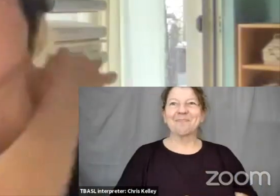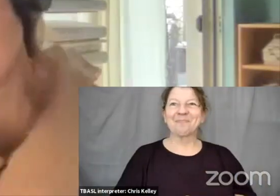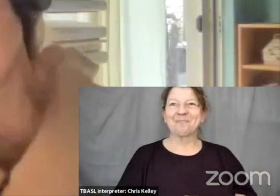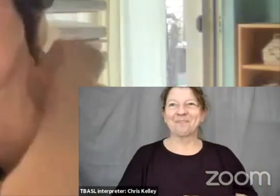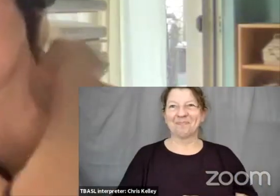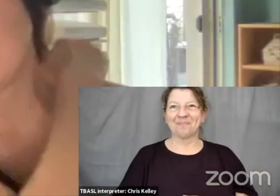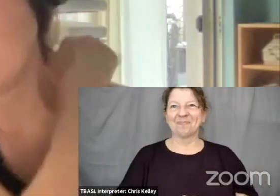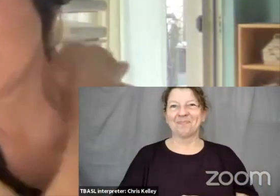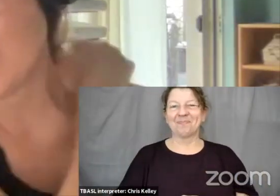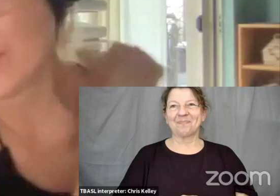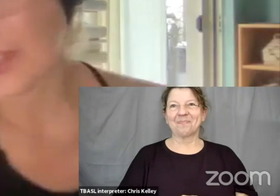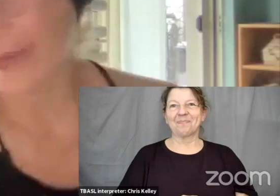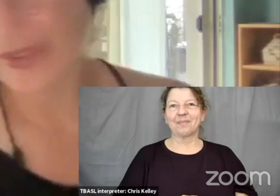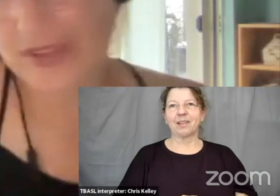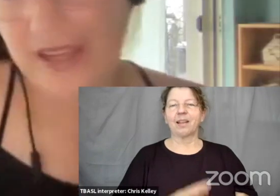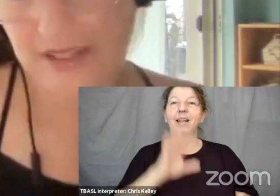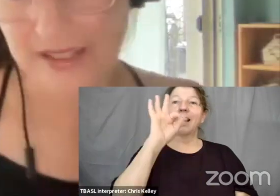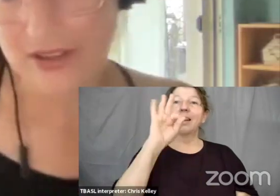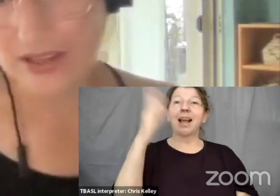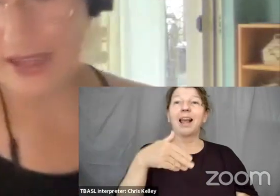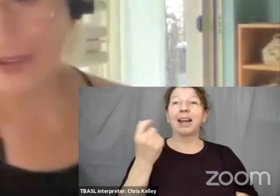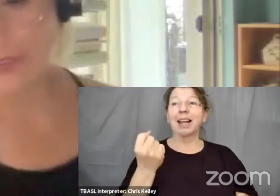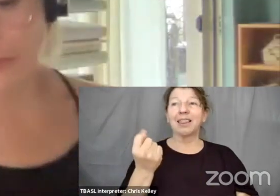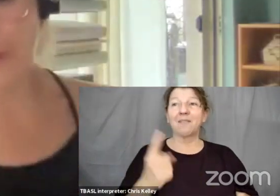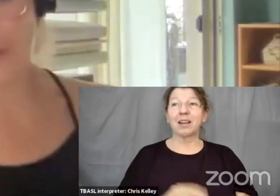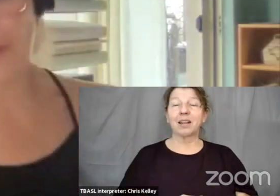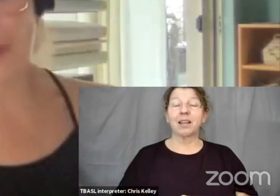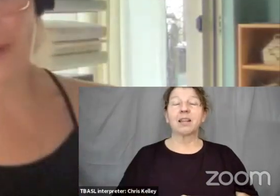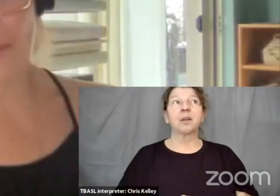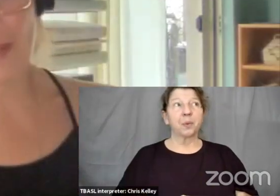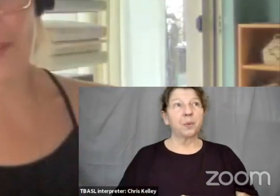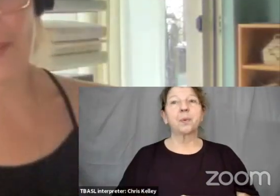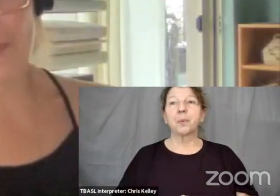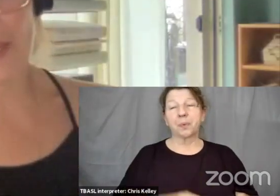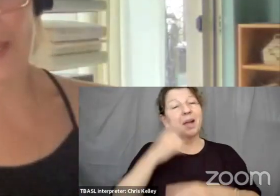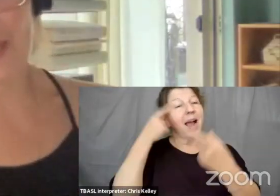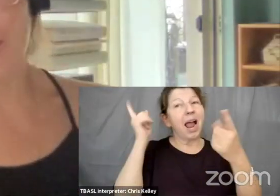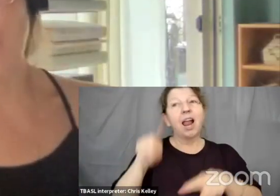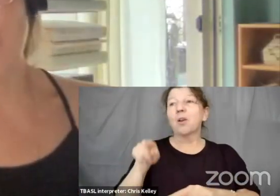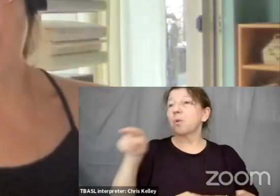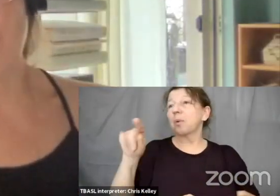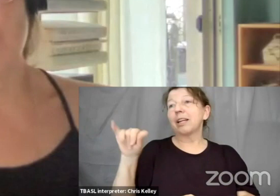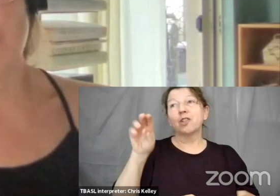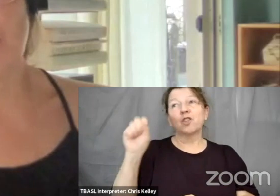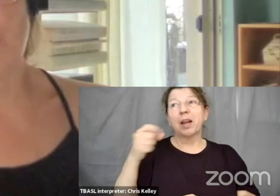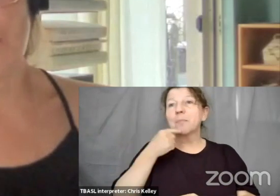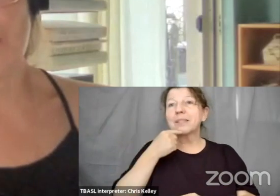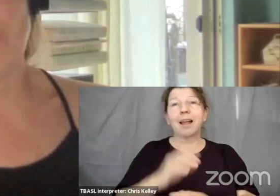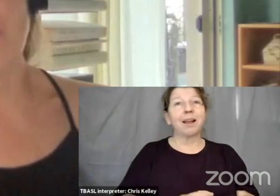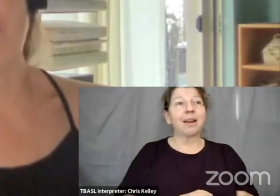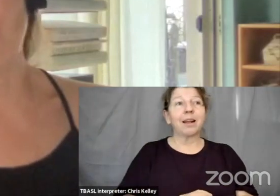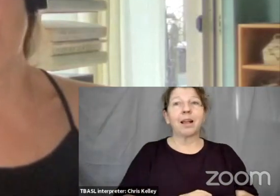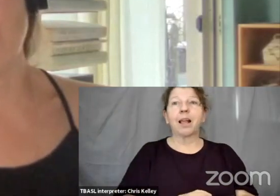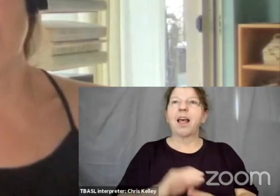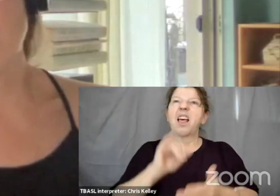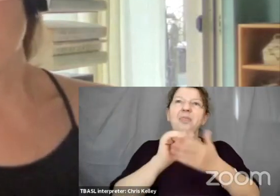9/11, I agree with James entirely. I also felt that it was the minute it happened, it would be